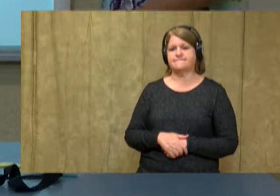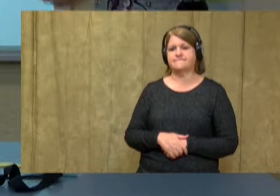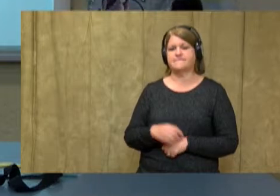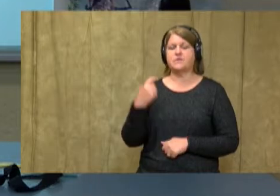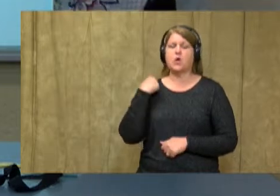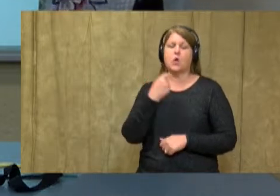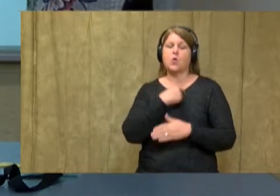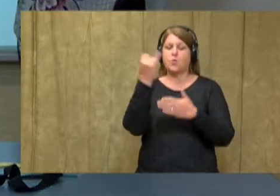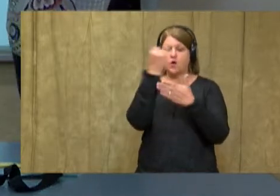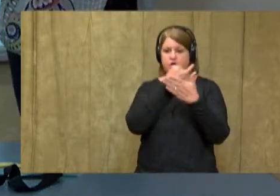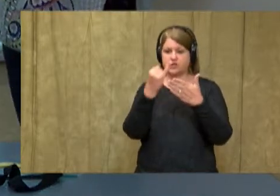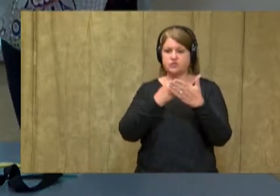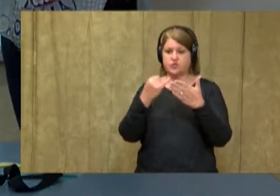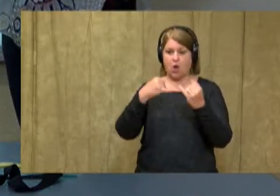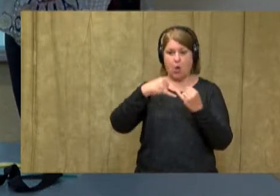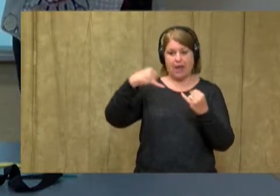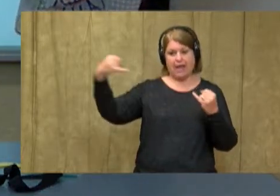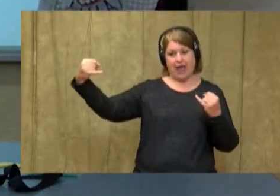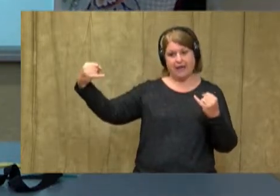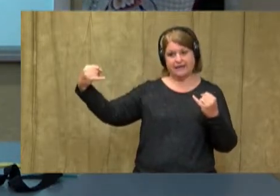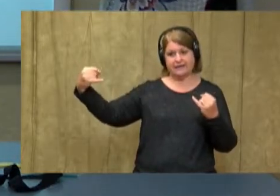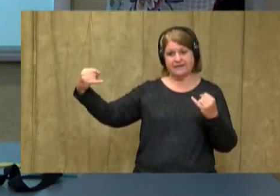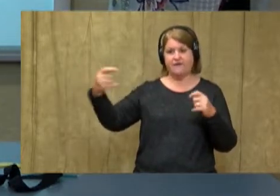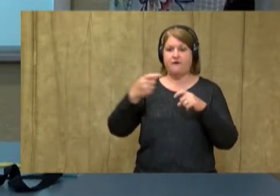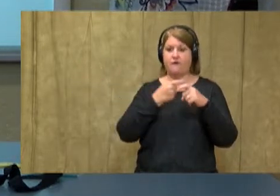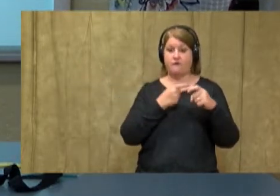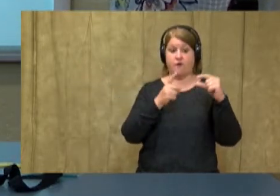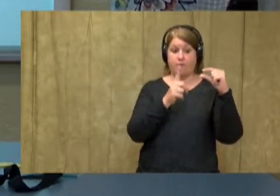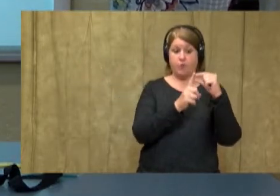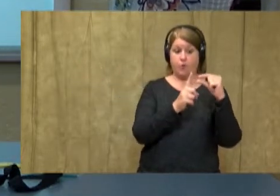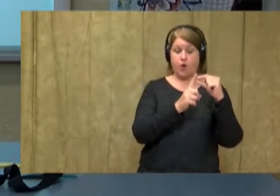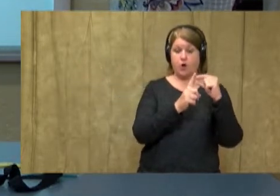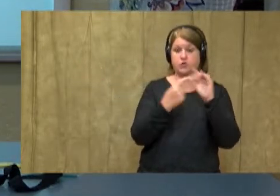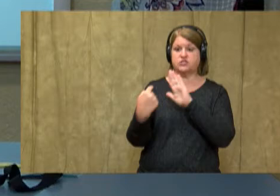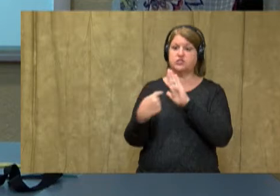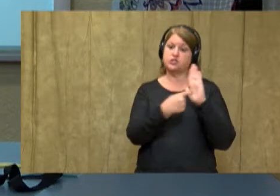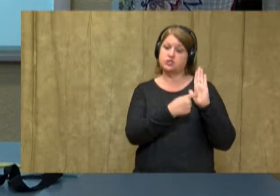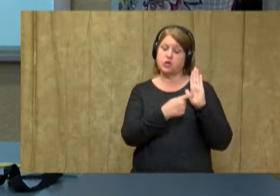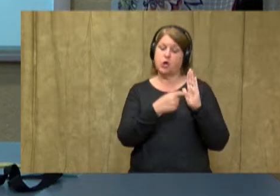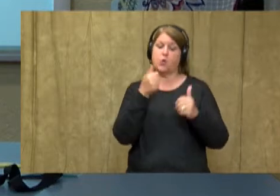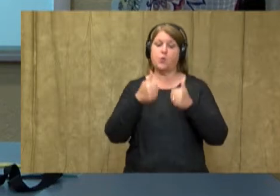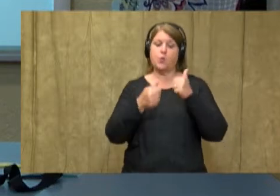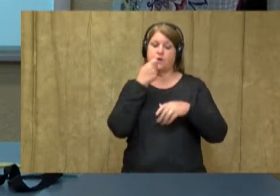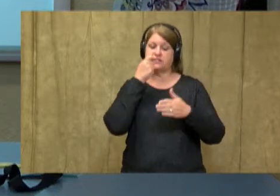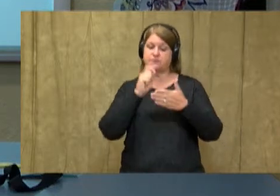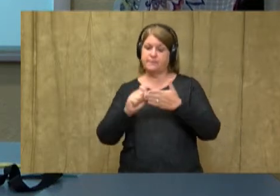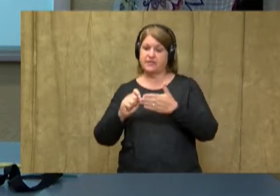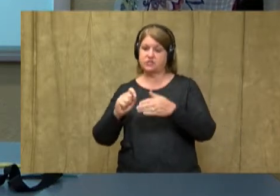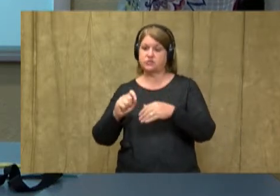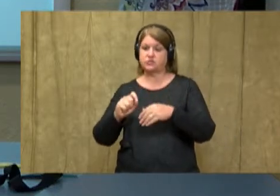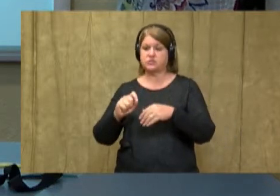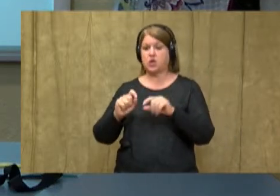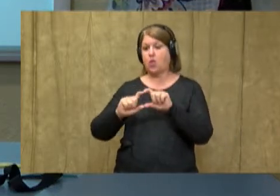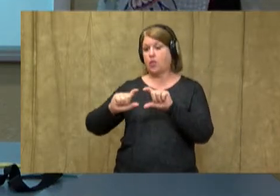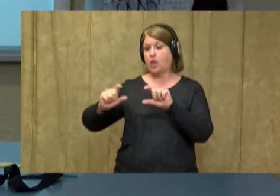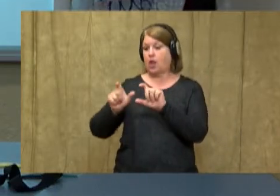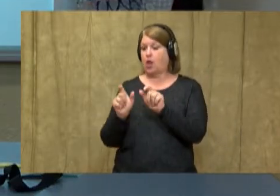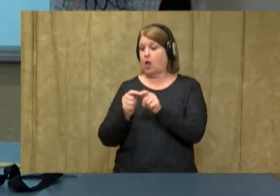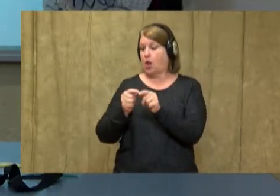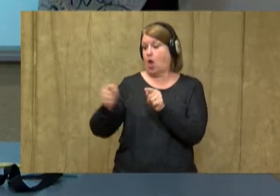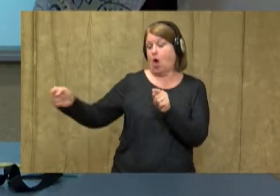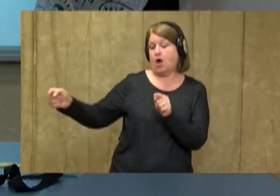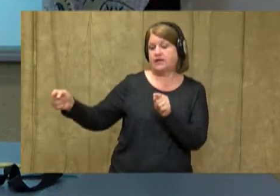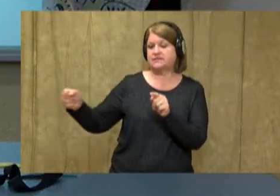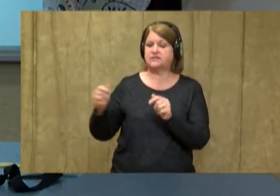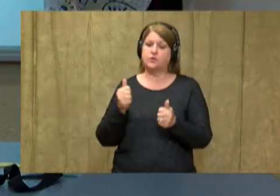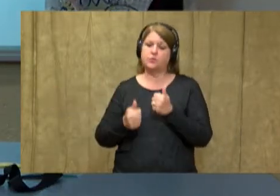We're going to draw a line from the words to show which pencil is the longest and which pencil is the shortest. We're